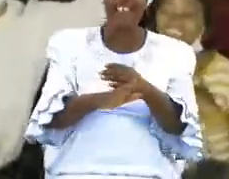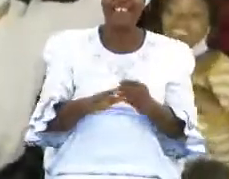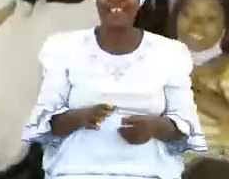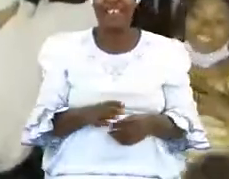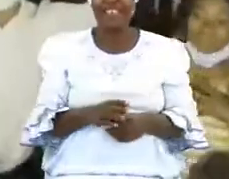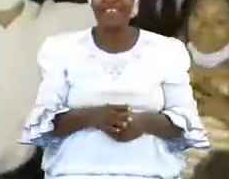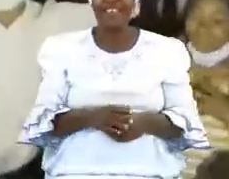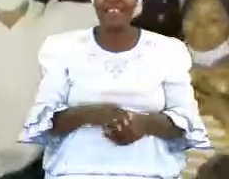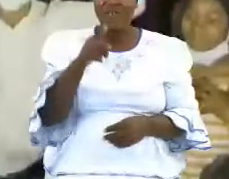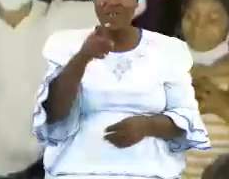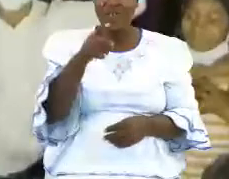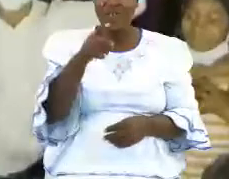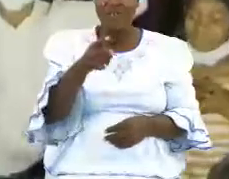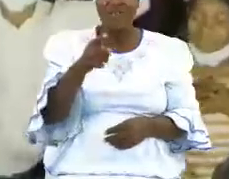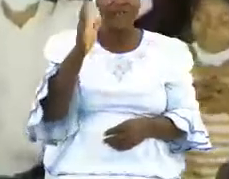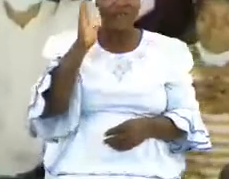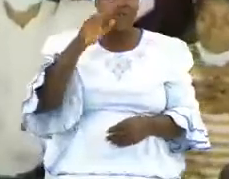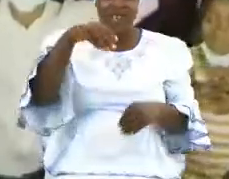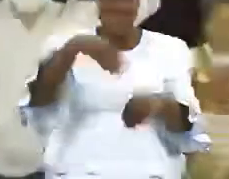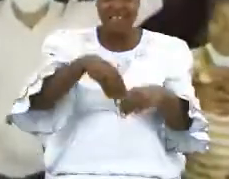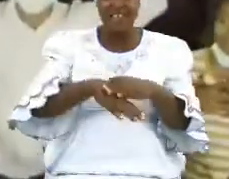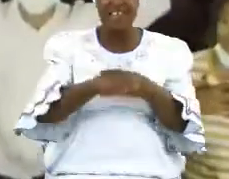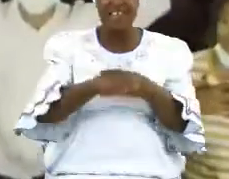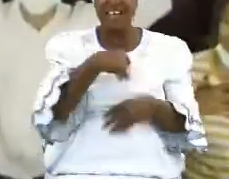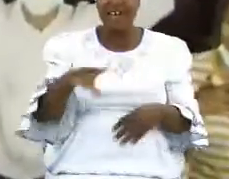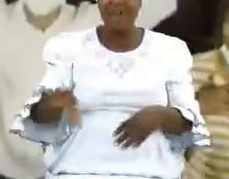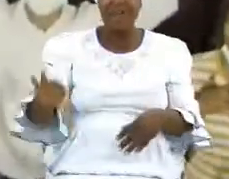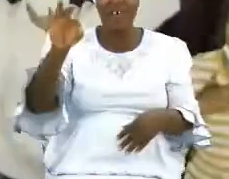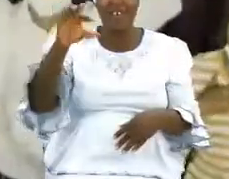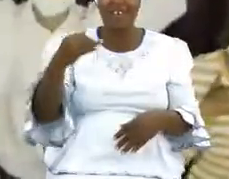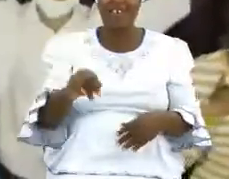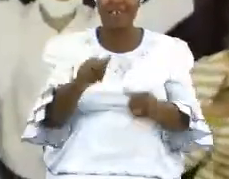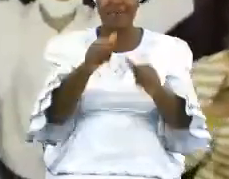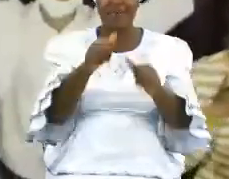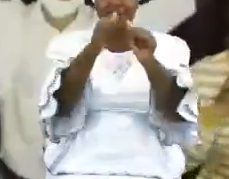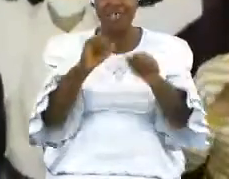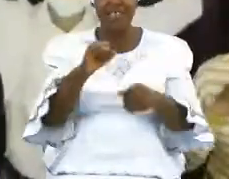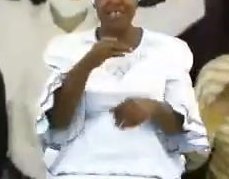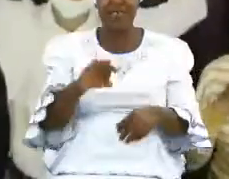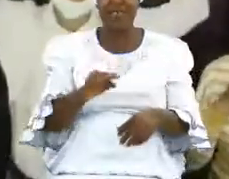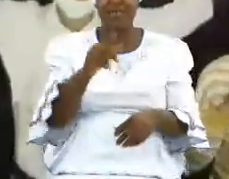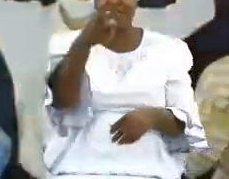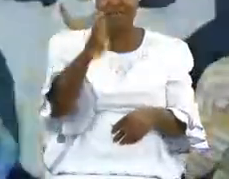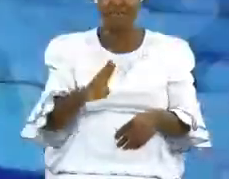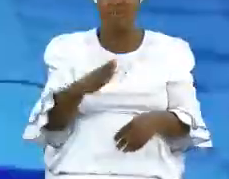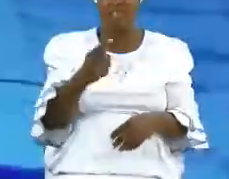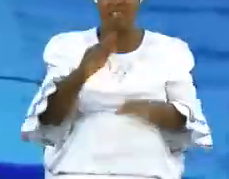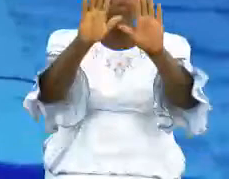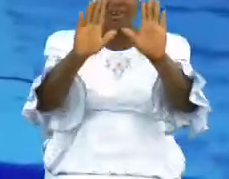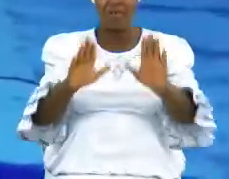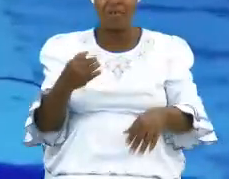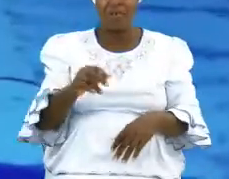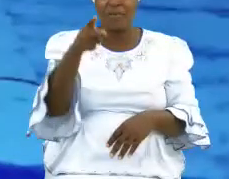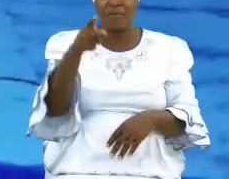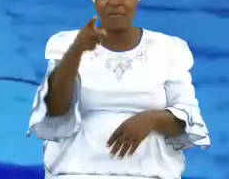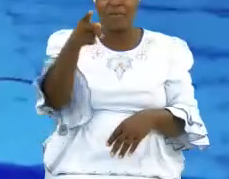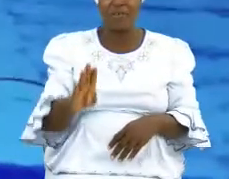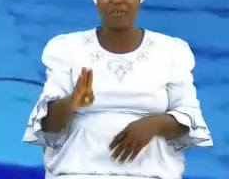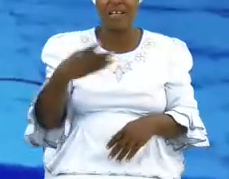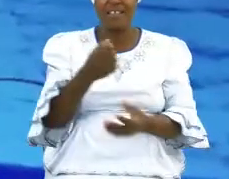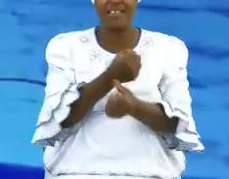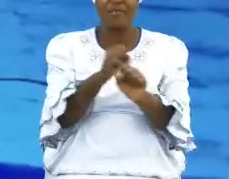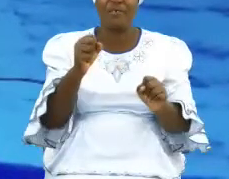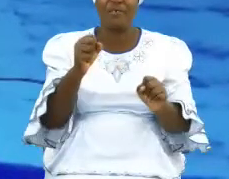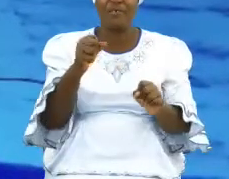You'll enter and find the blessing of God, the miracle of God, the salvation